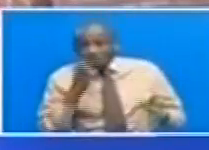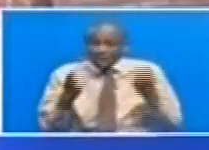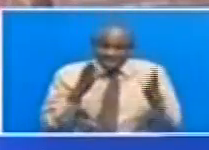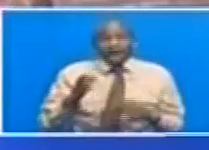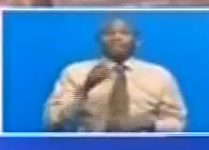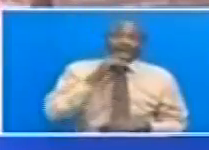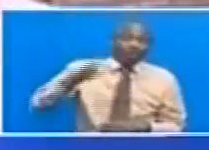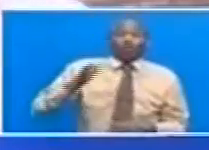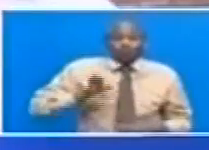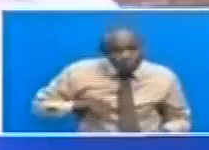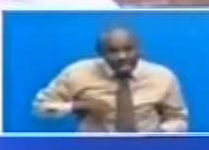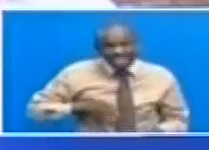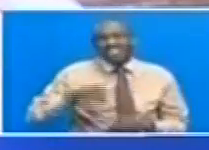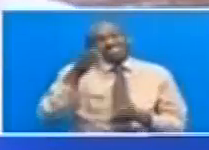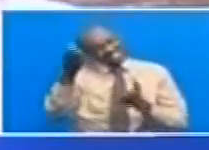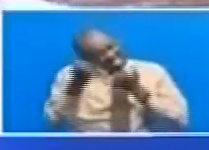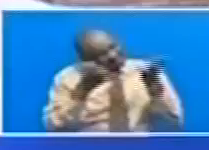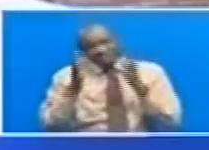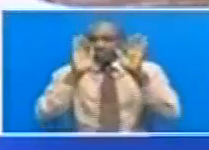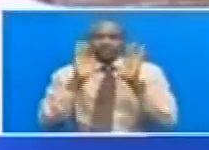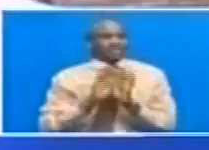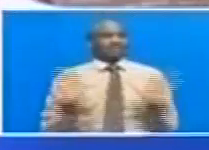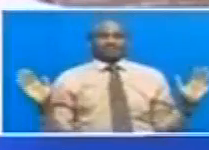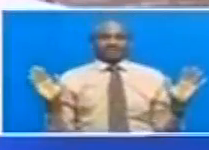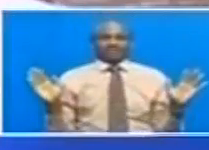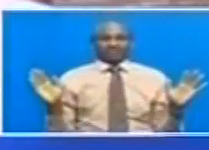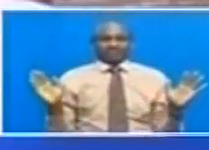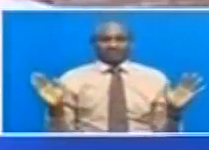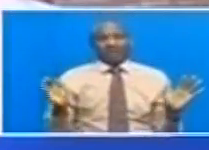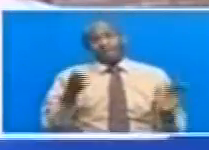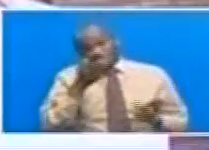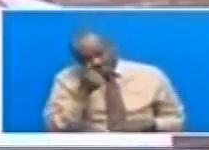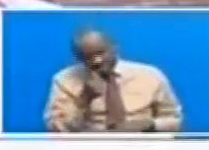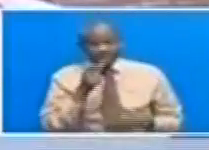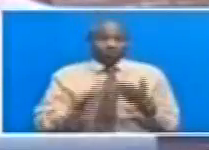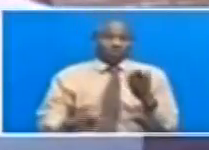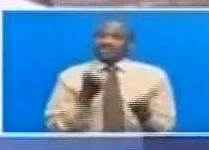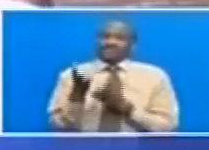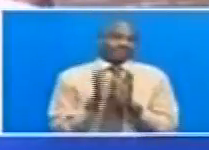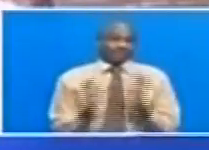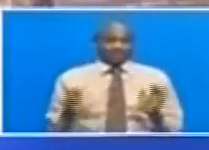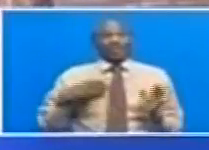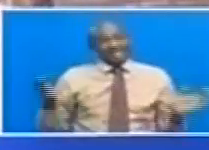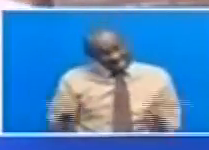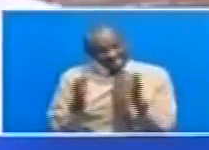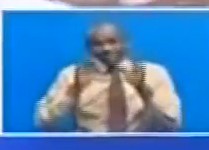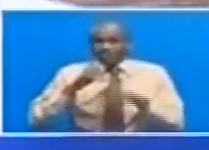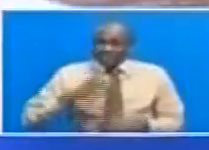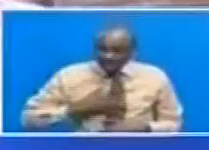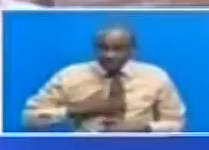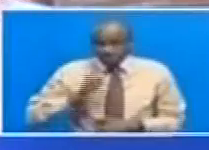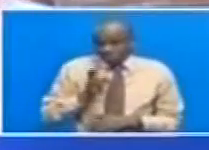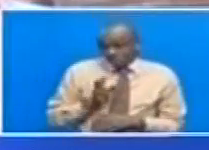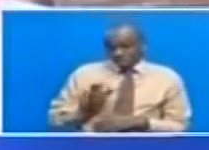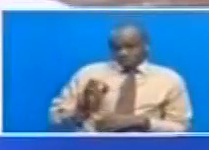whether female or male, but the service that you deliver. So the best thing is the service. We encourage our farmers not to see